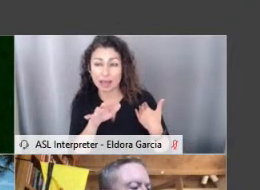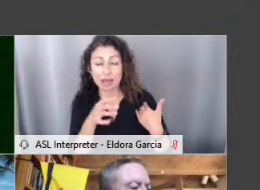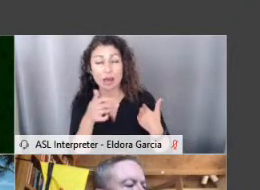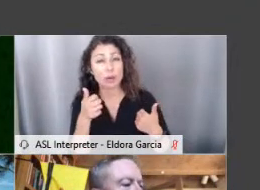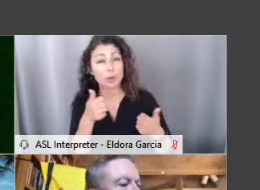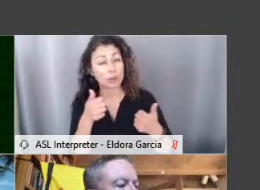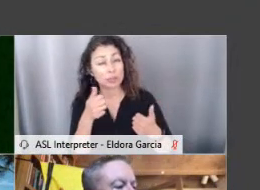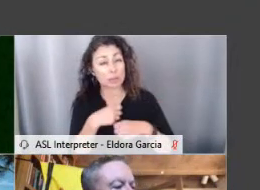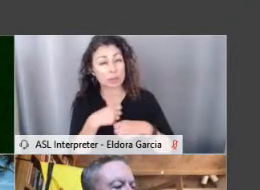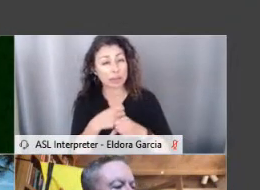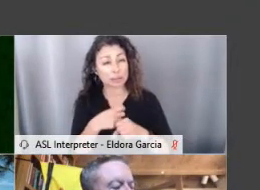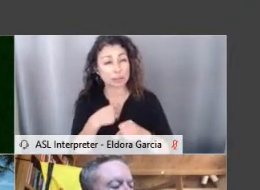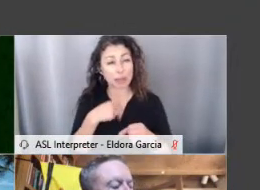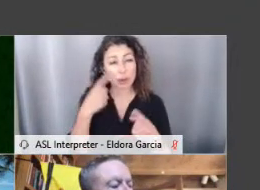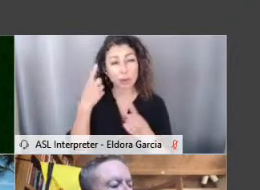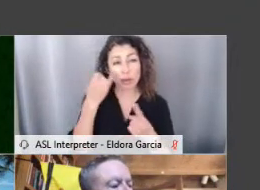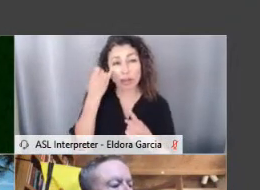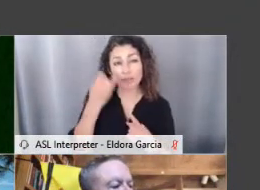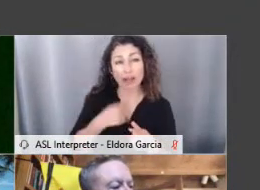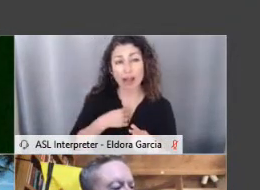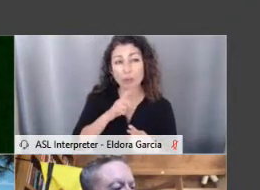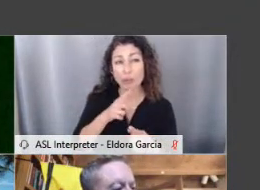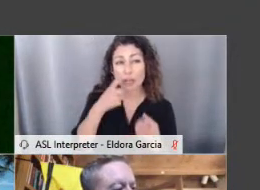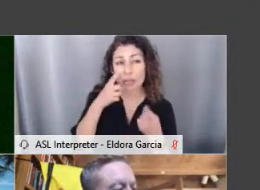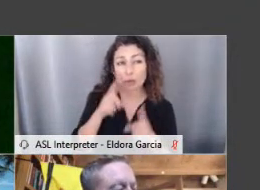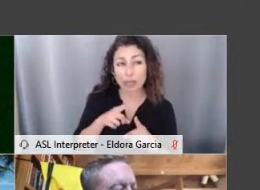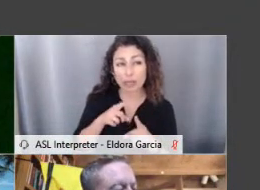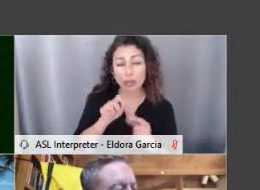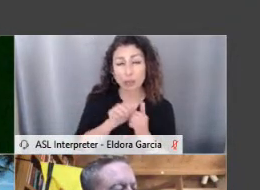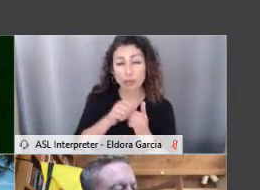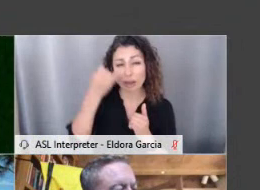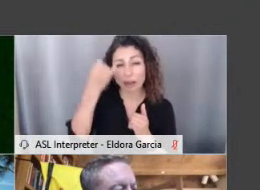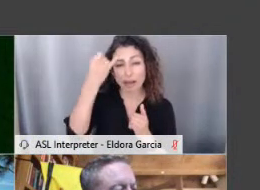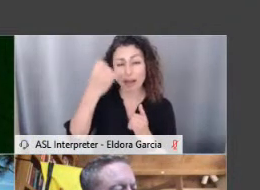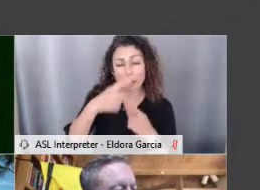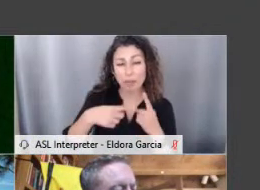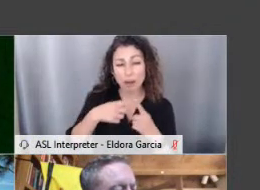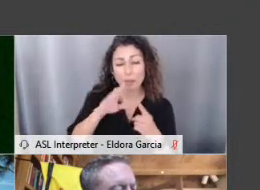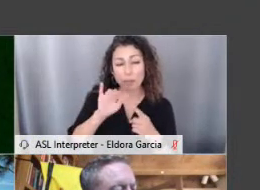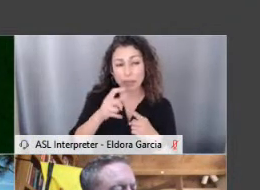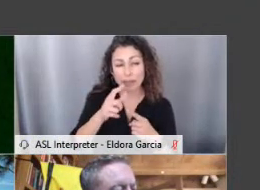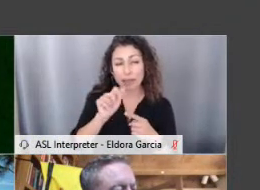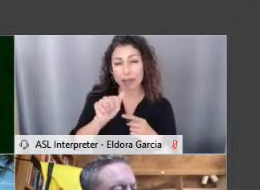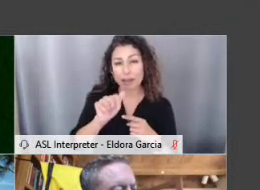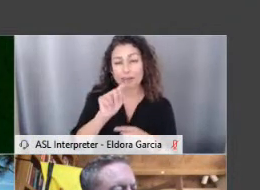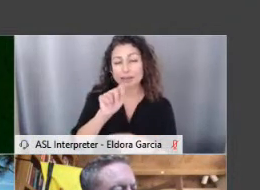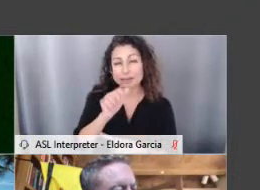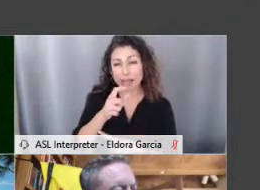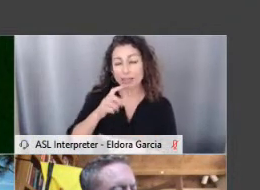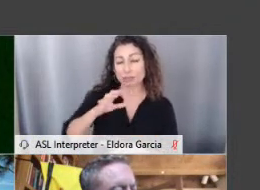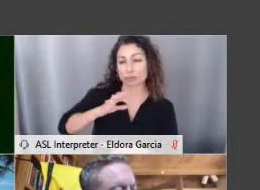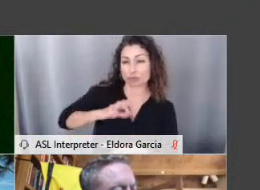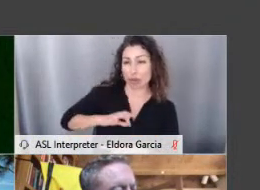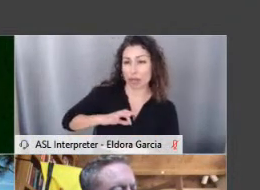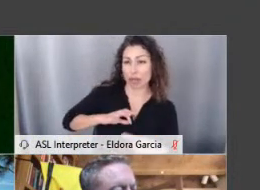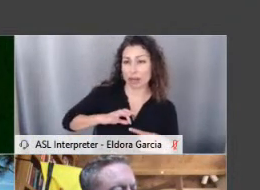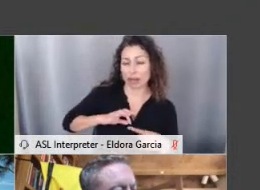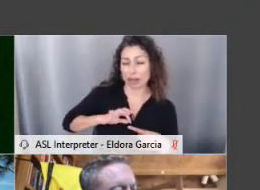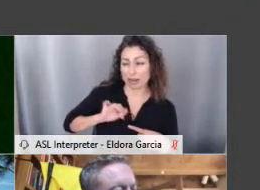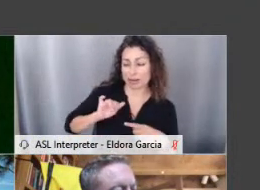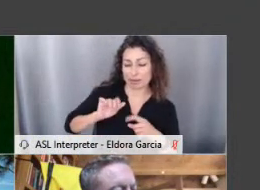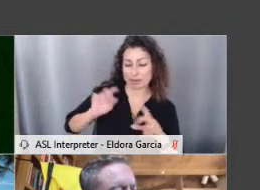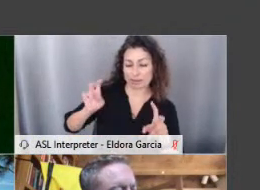which makes me wonder if I really agree with the idea of it being a tax credit as I understand